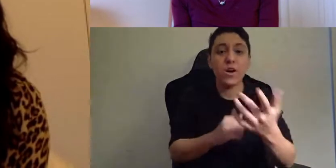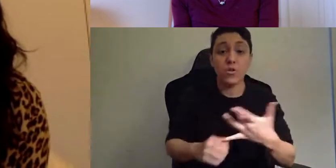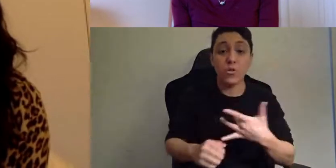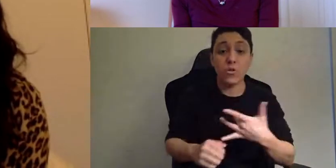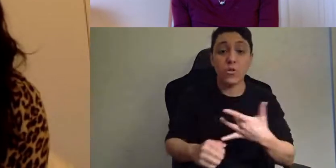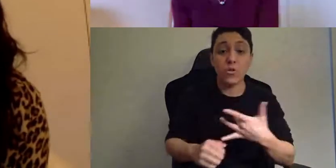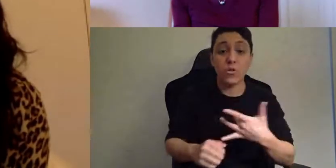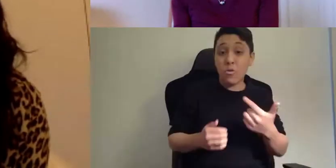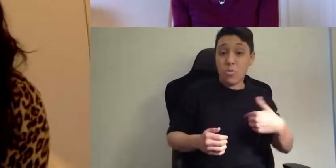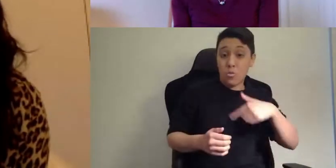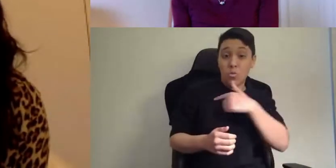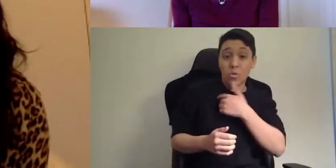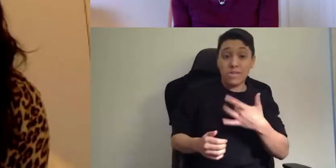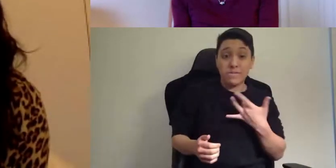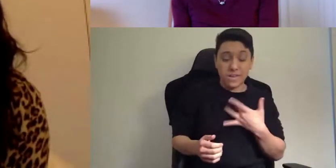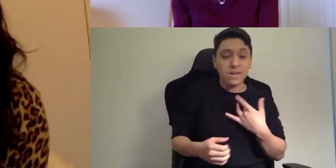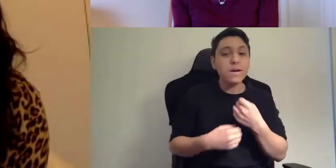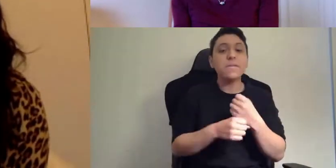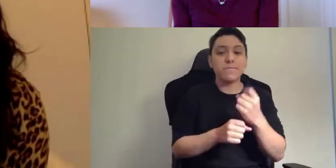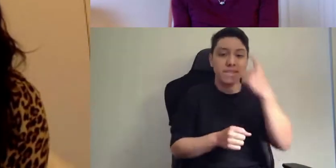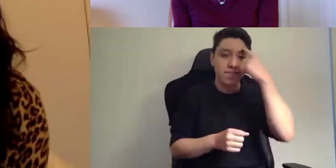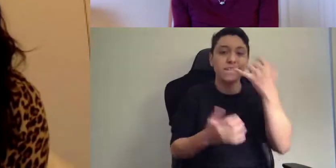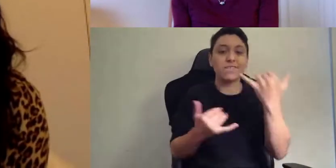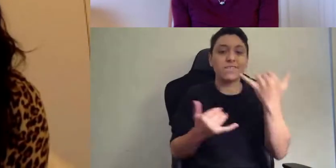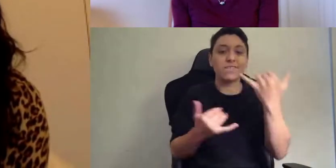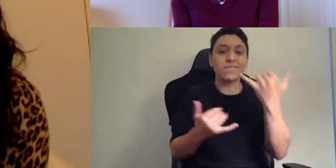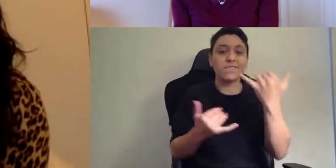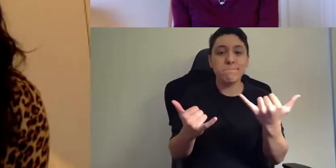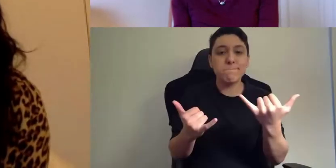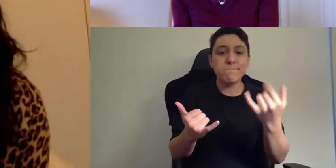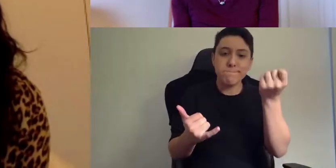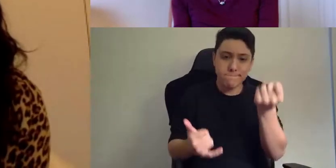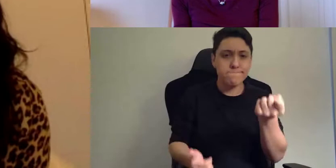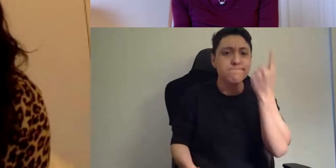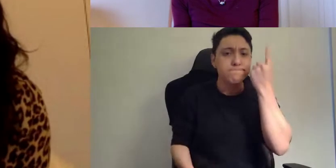feel, makes sense in this moment.